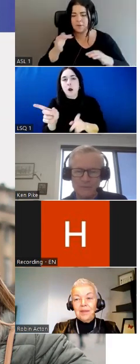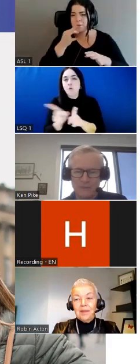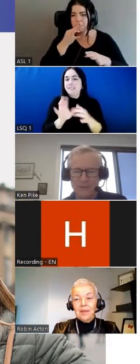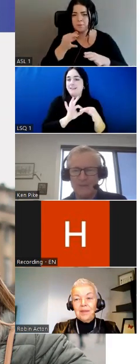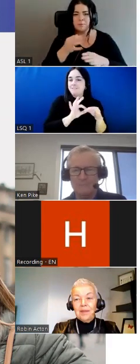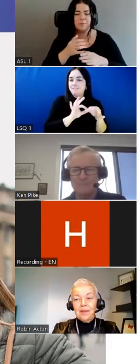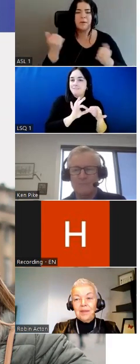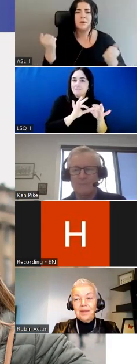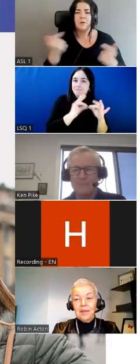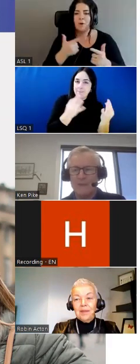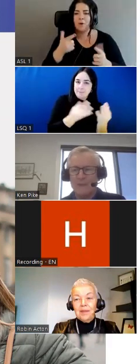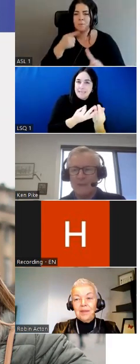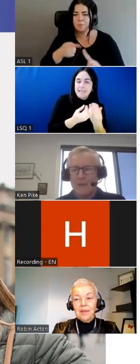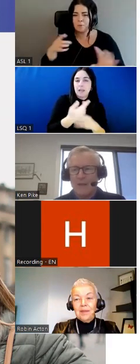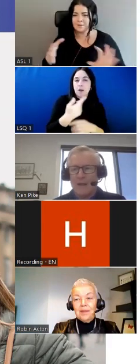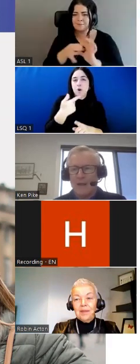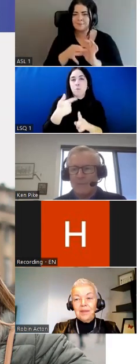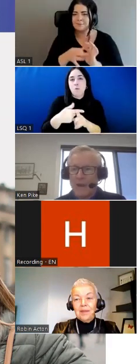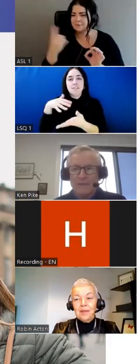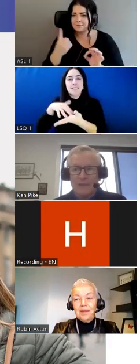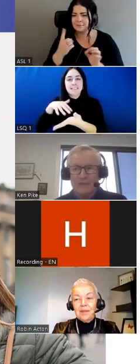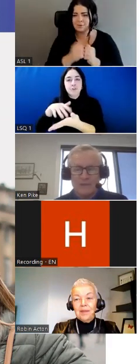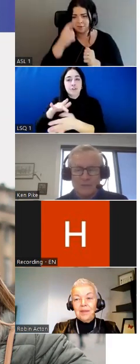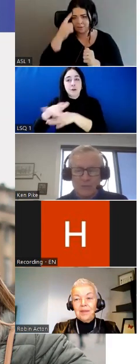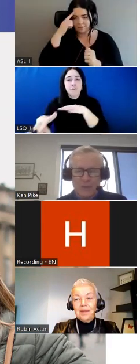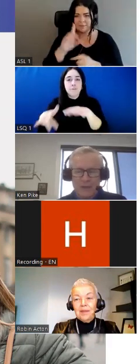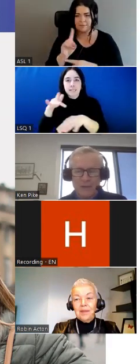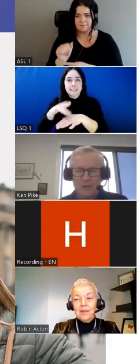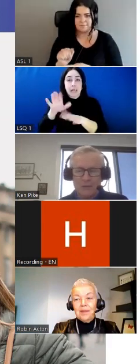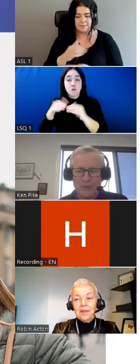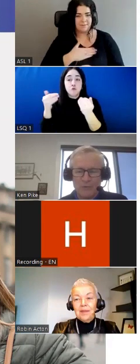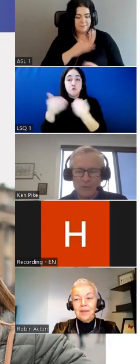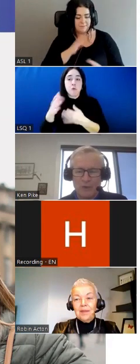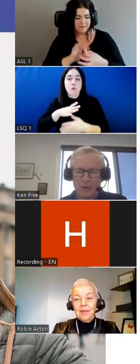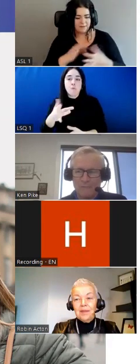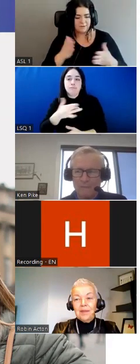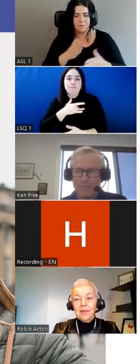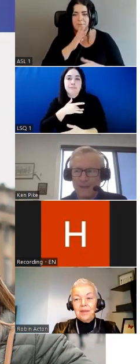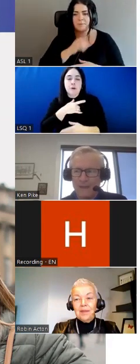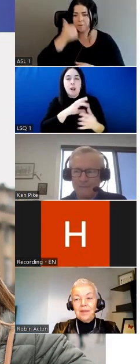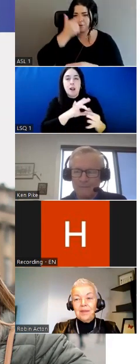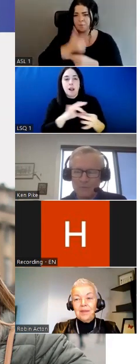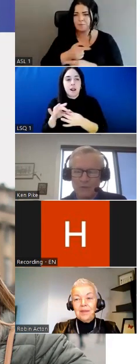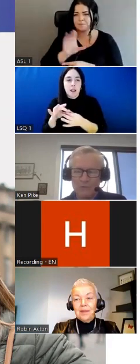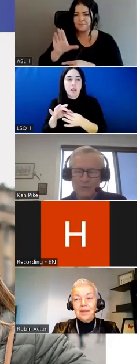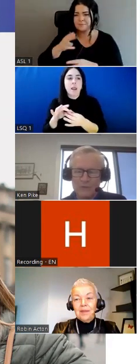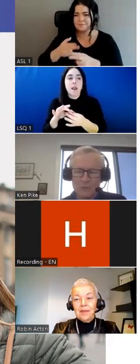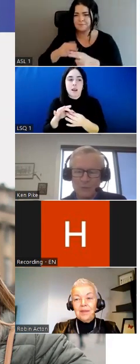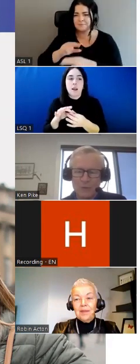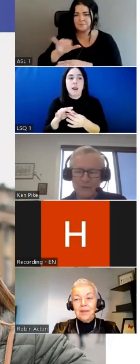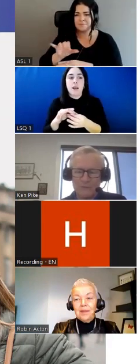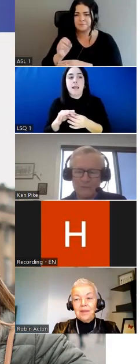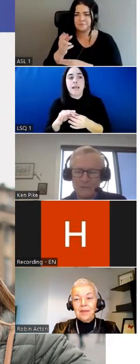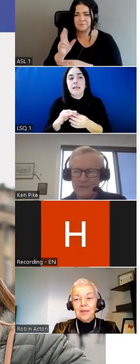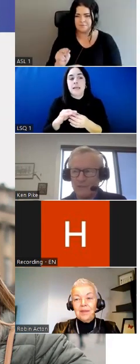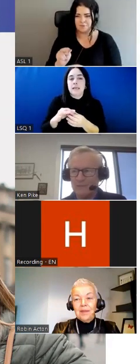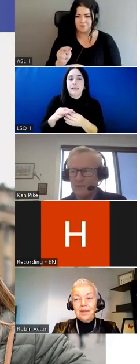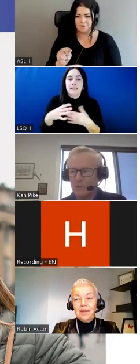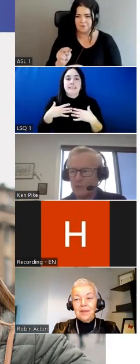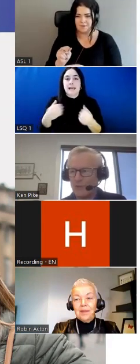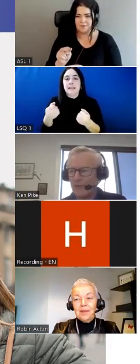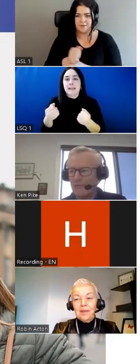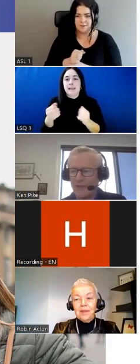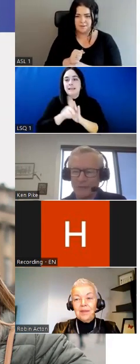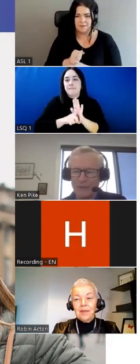intellectual disability. My connection is with my older brother, John. John was one of